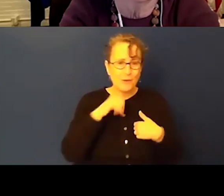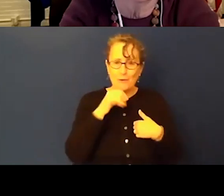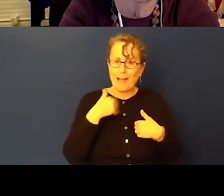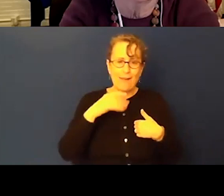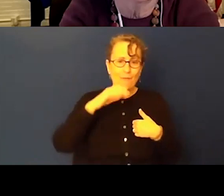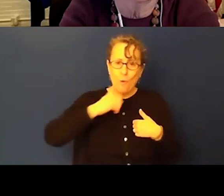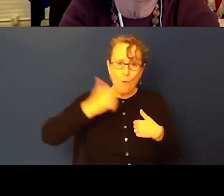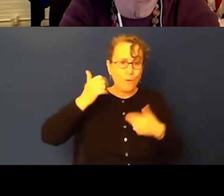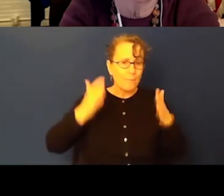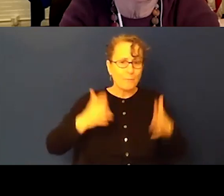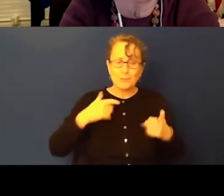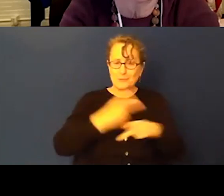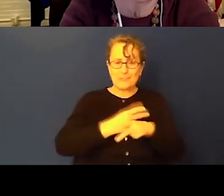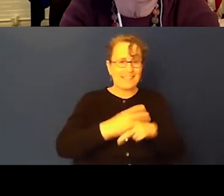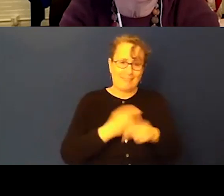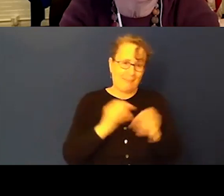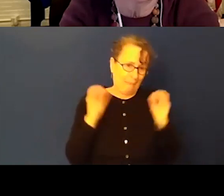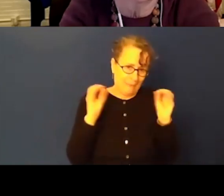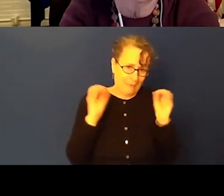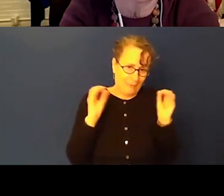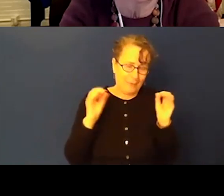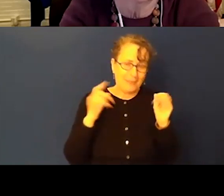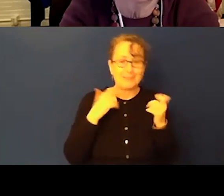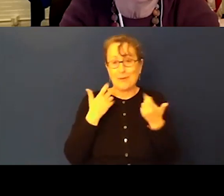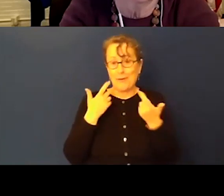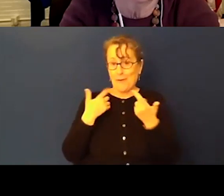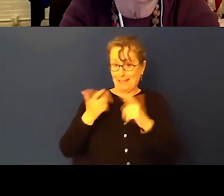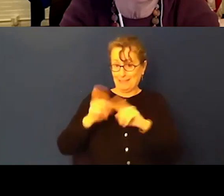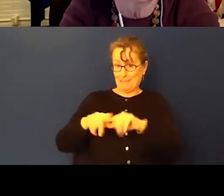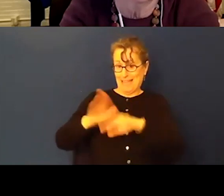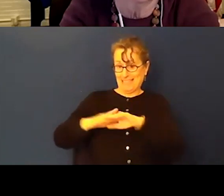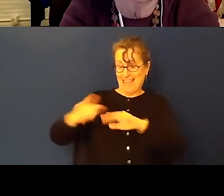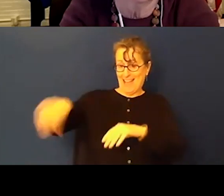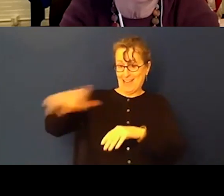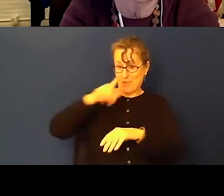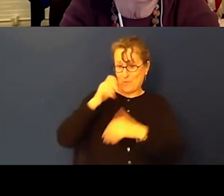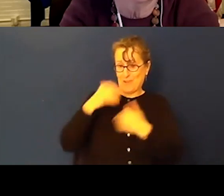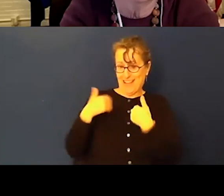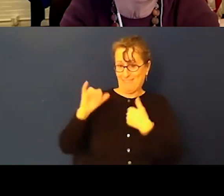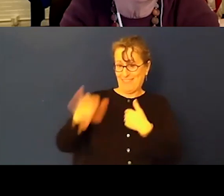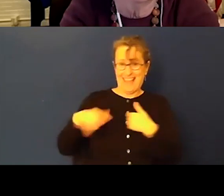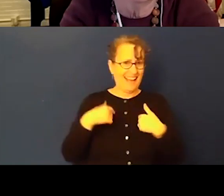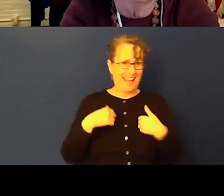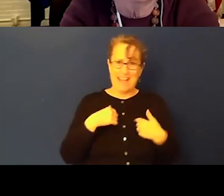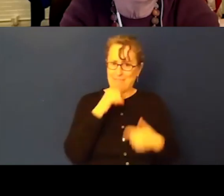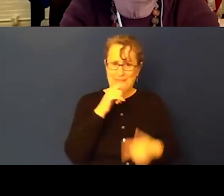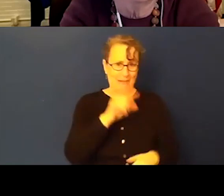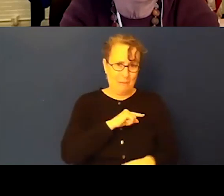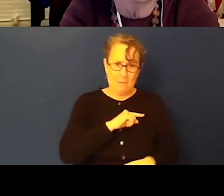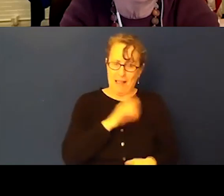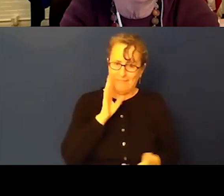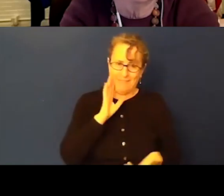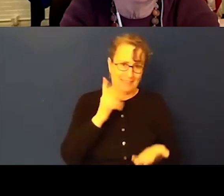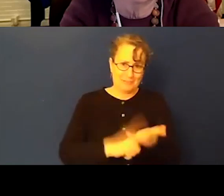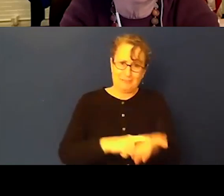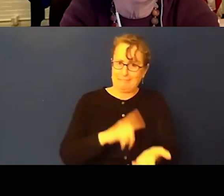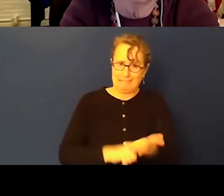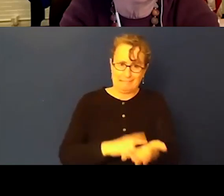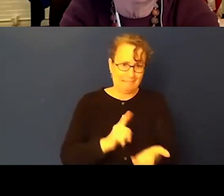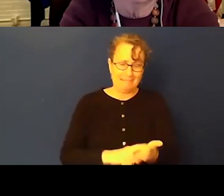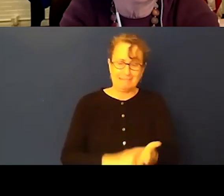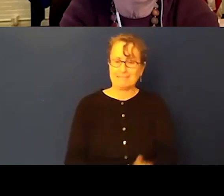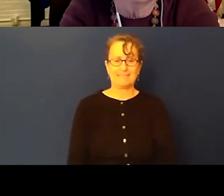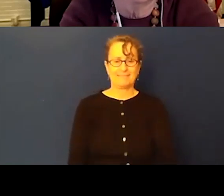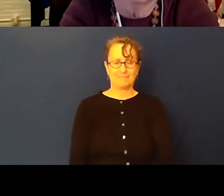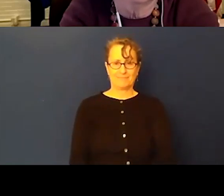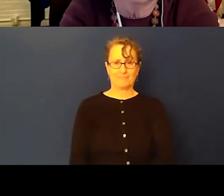dependent care needs. I feel like I am probably the least qualified person on this board to talk about this, really. The